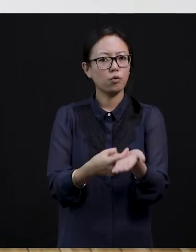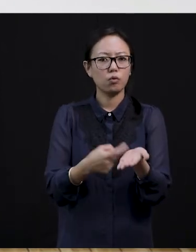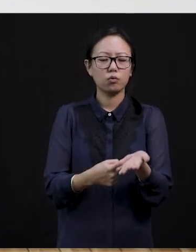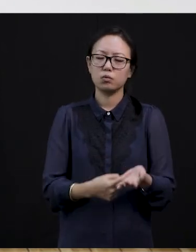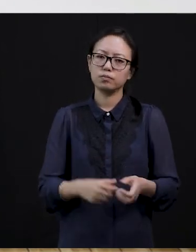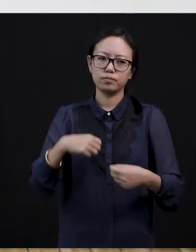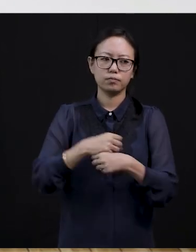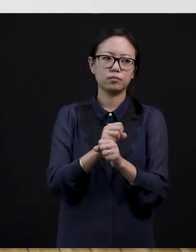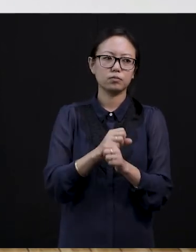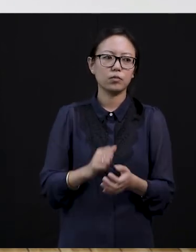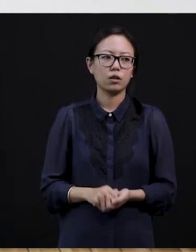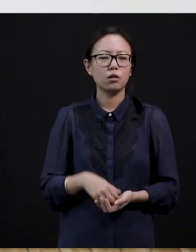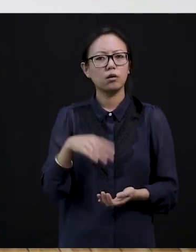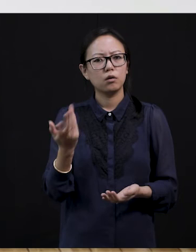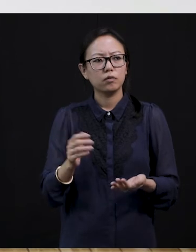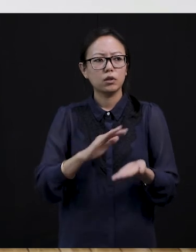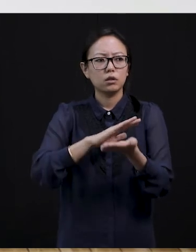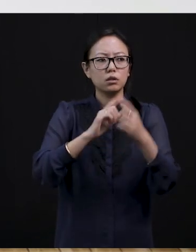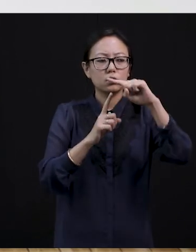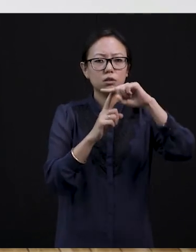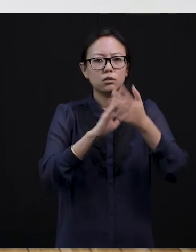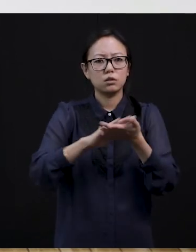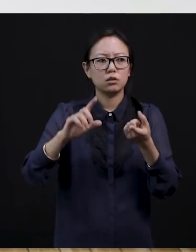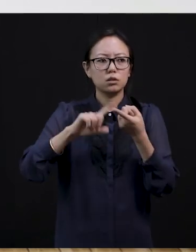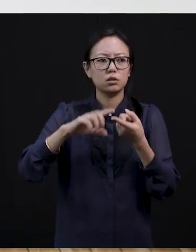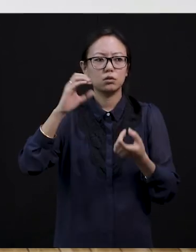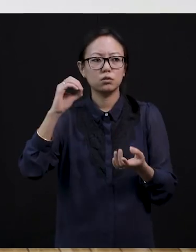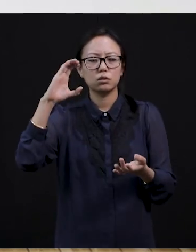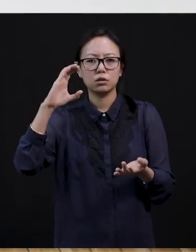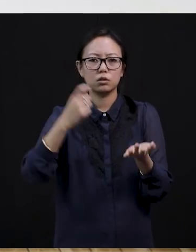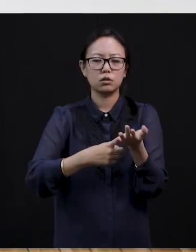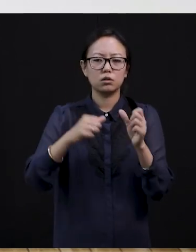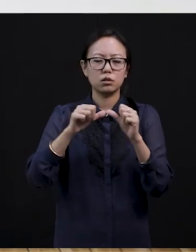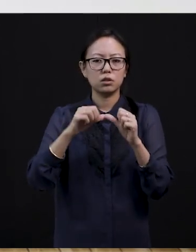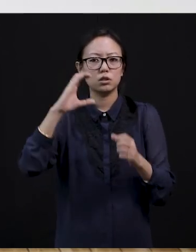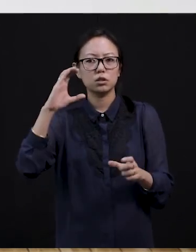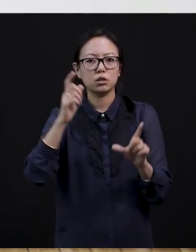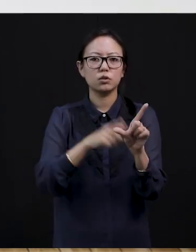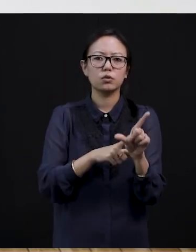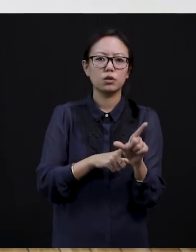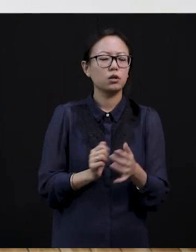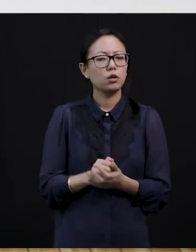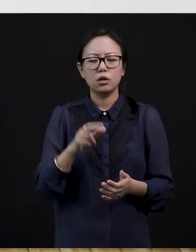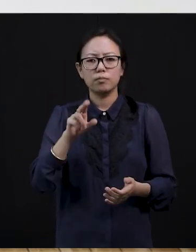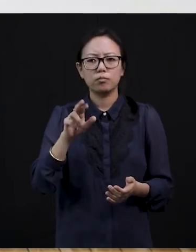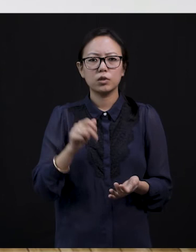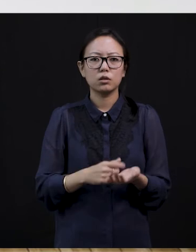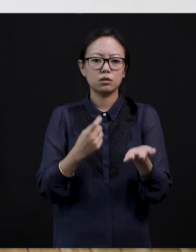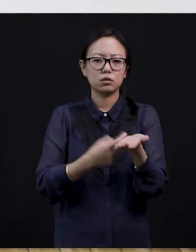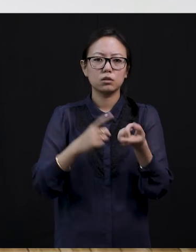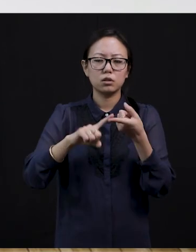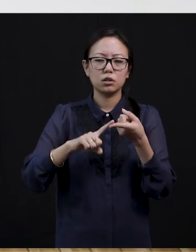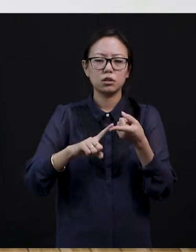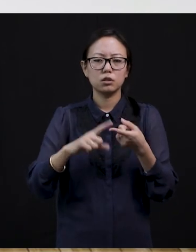Then you have theocracy. Theocracy means where a religious person or a religious group of people come together and